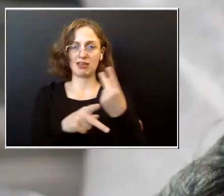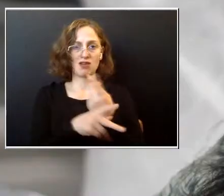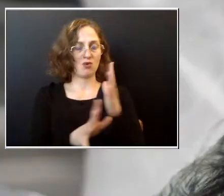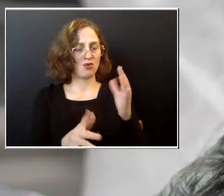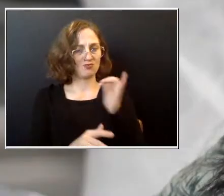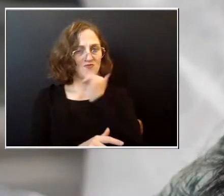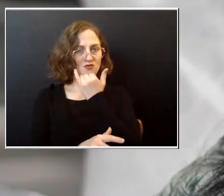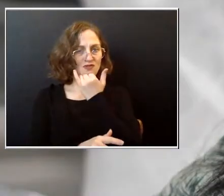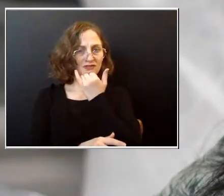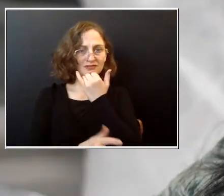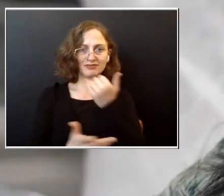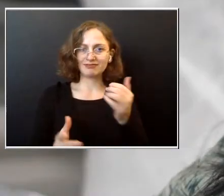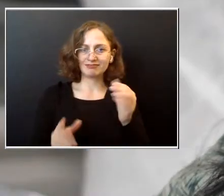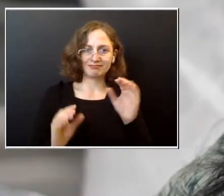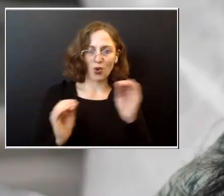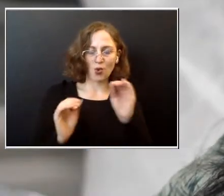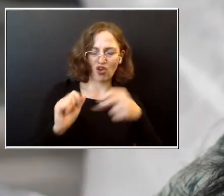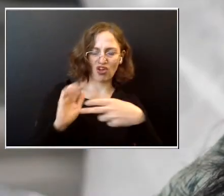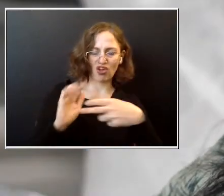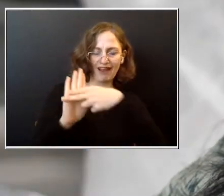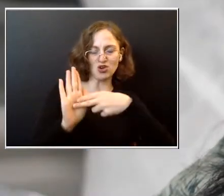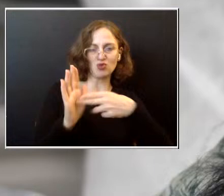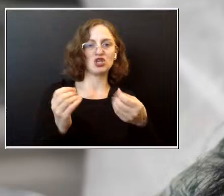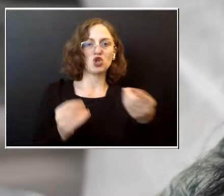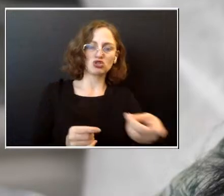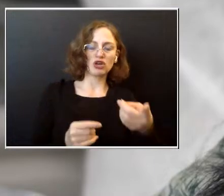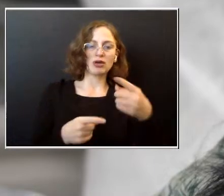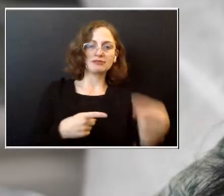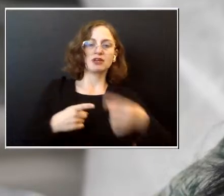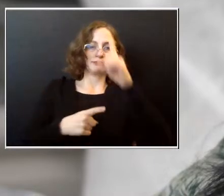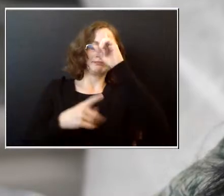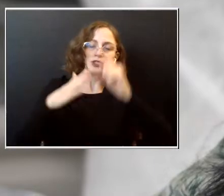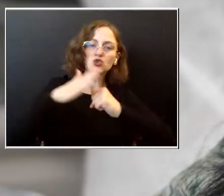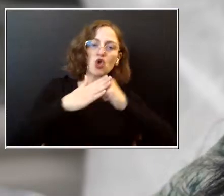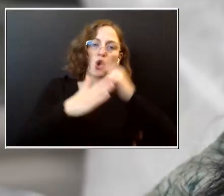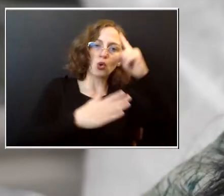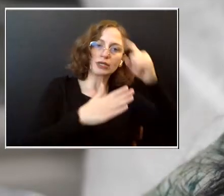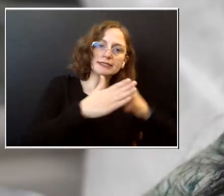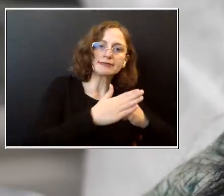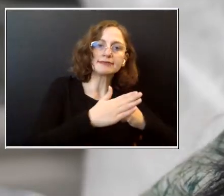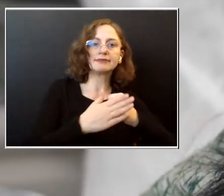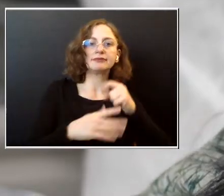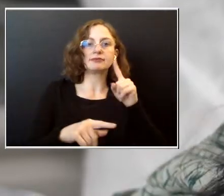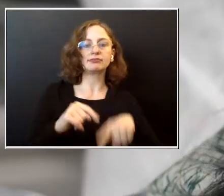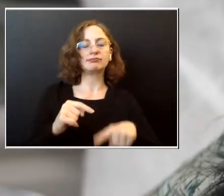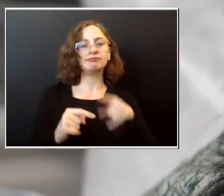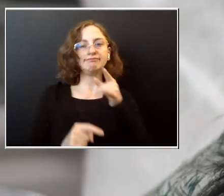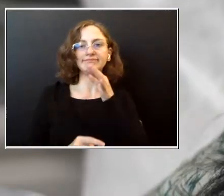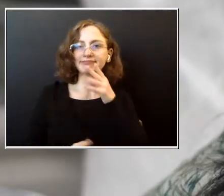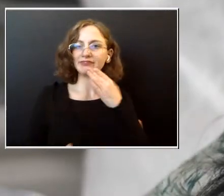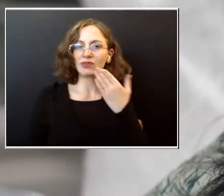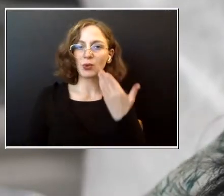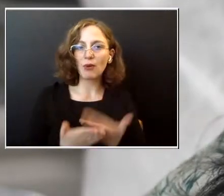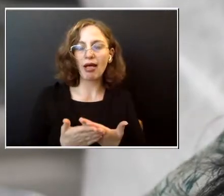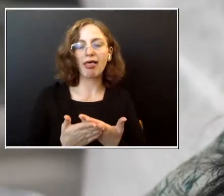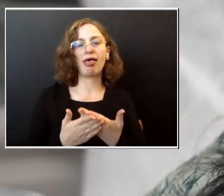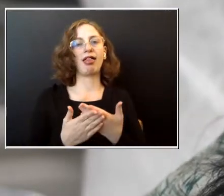that. She couldn't speak very well. She couldn't walk very well.